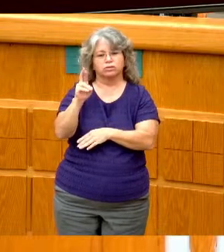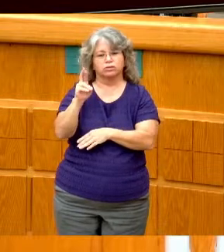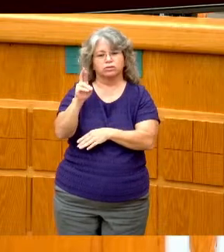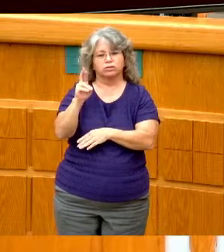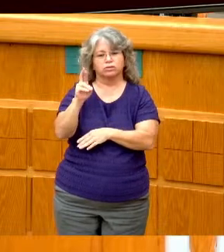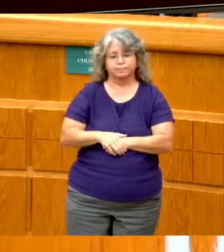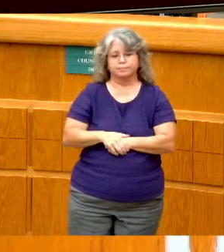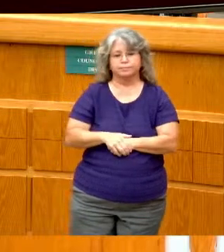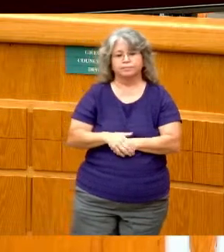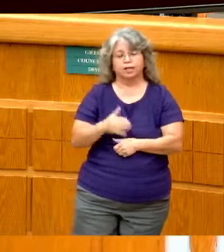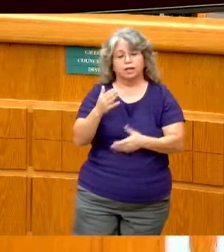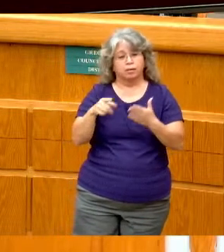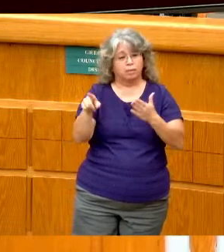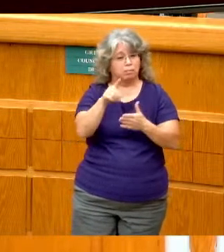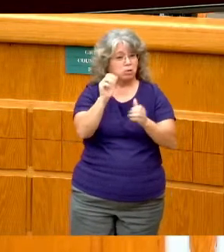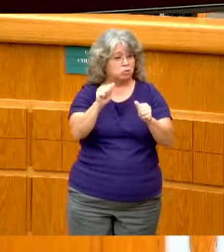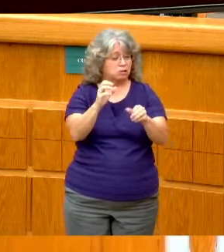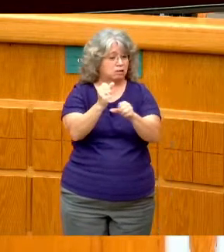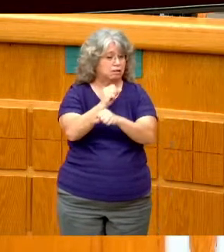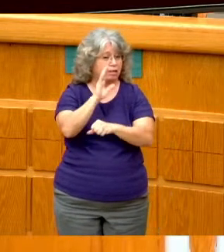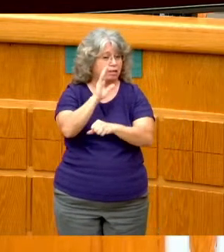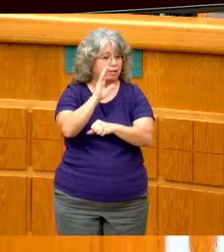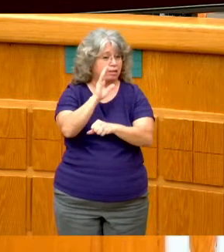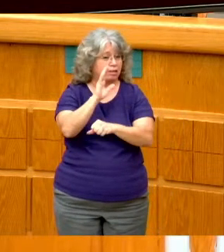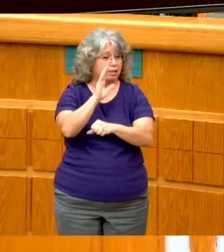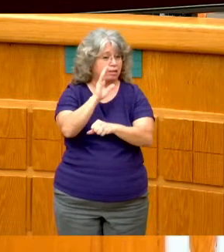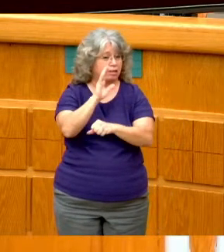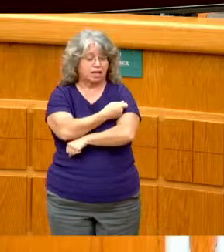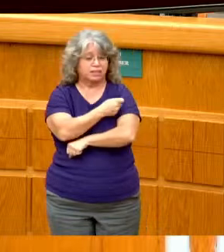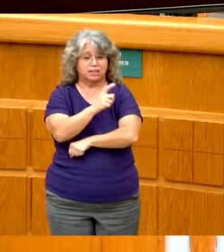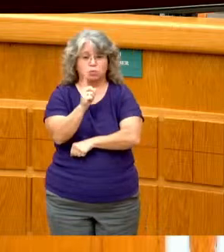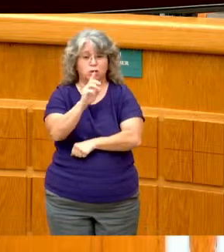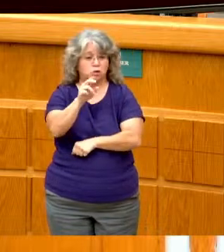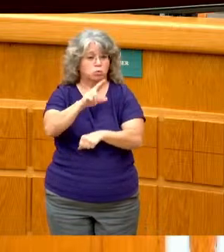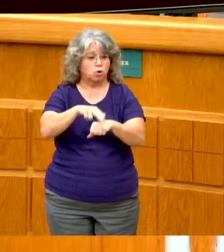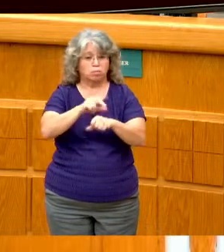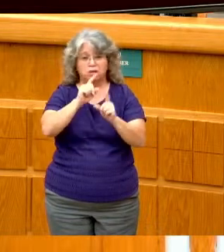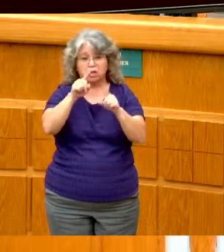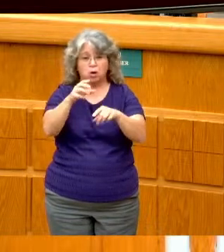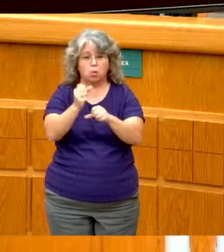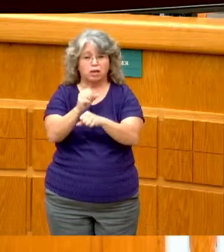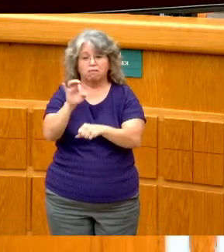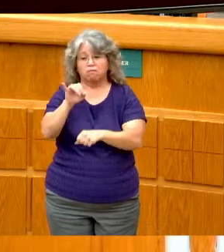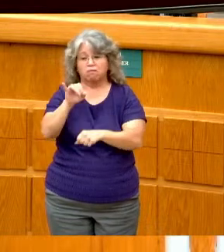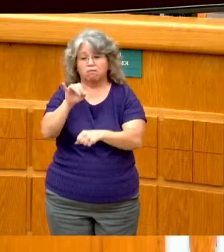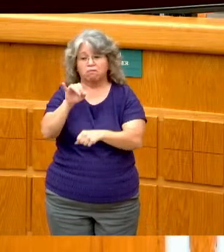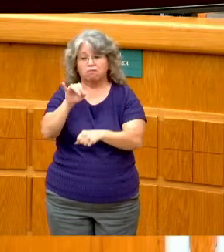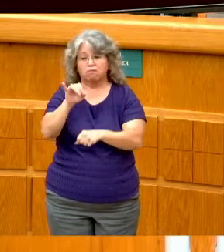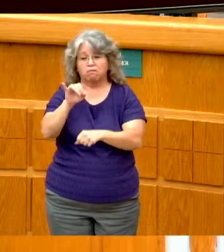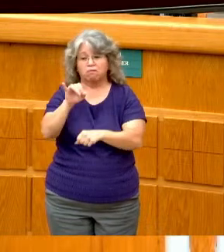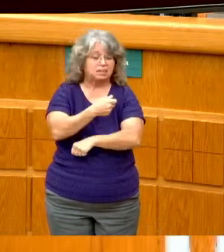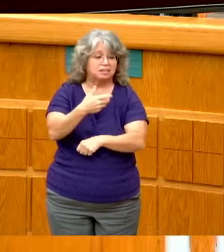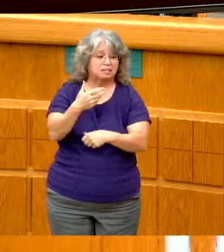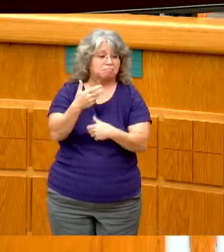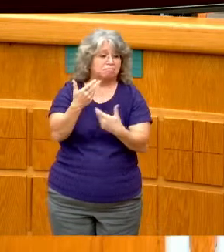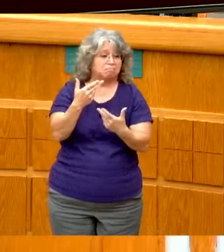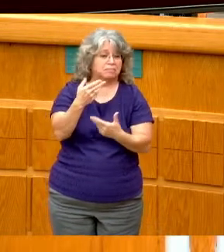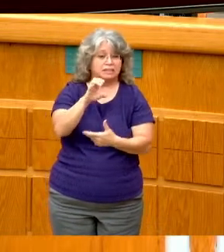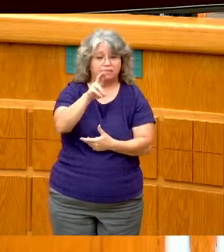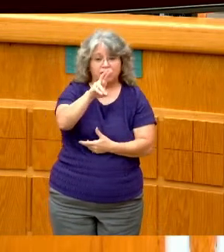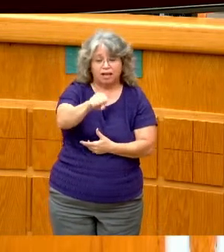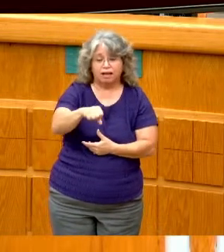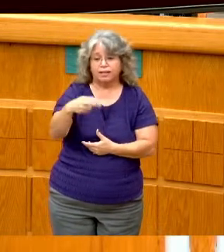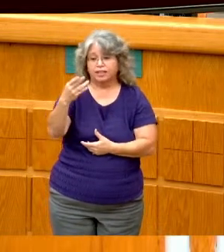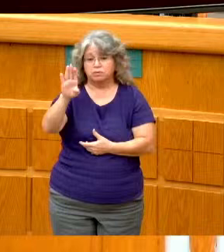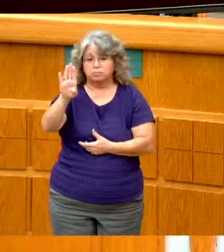yours exactly where you normally get your seasonal flu vaccine, and I'm happy for you, whether that's HEB or CVS. And we're